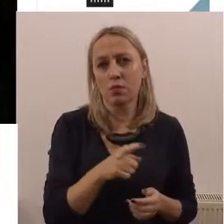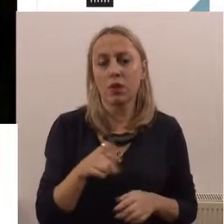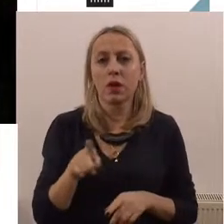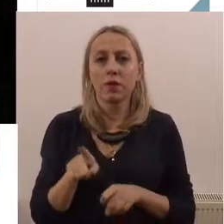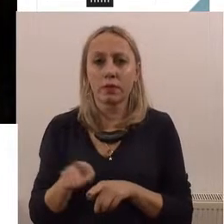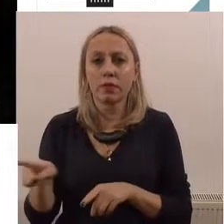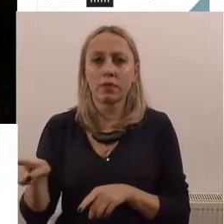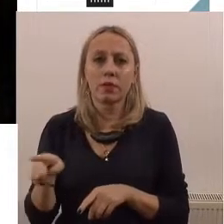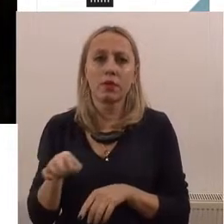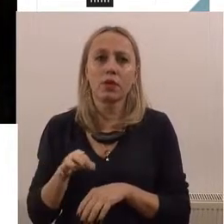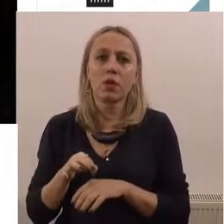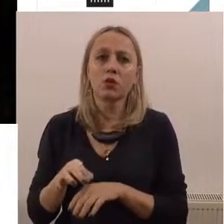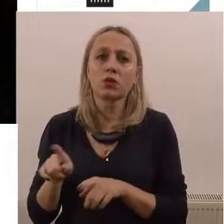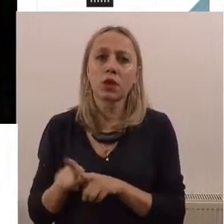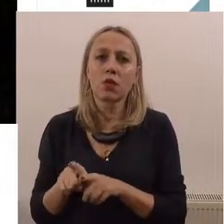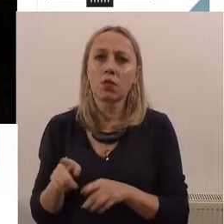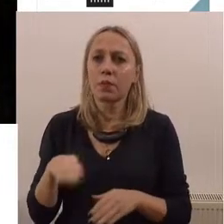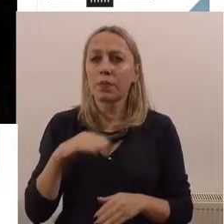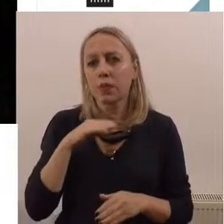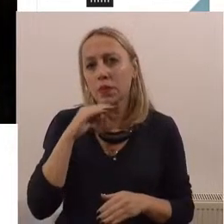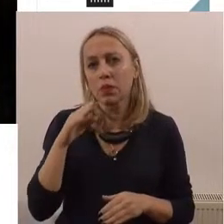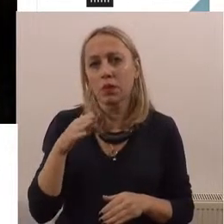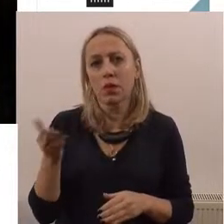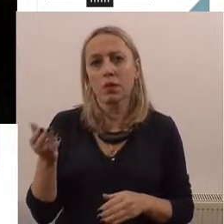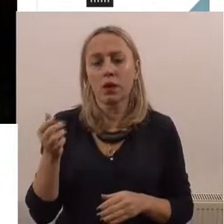we would